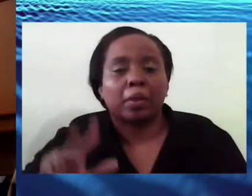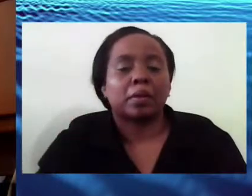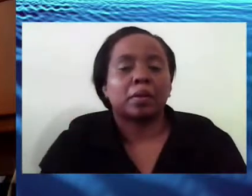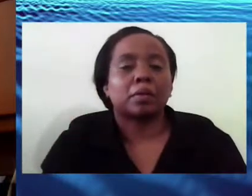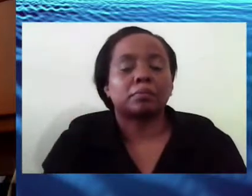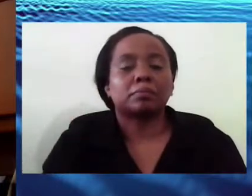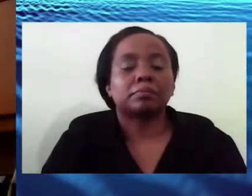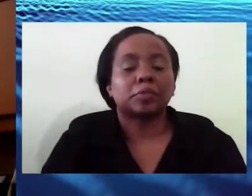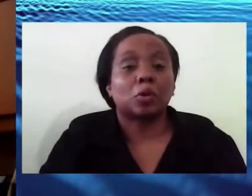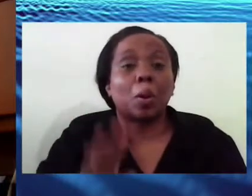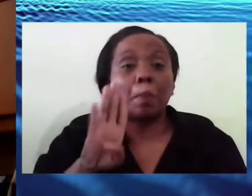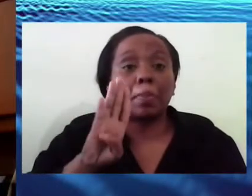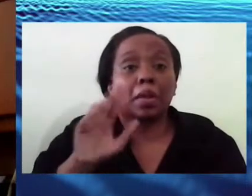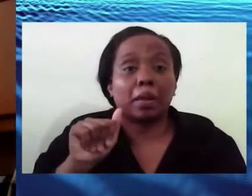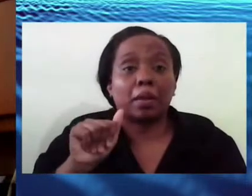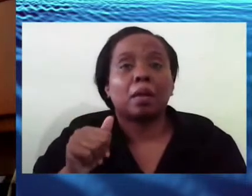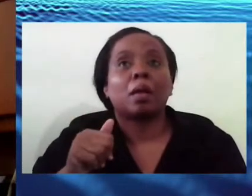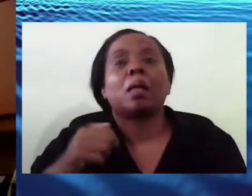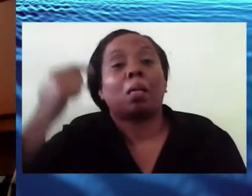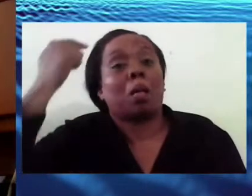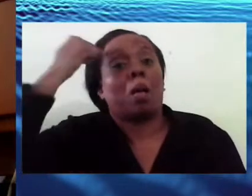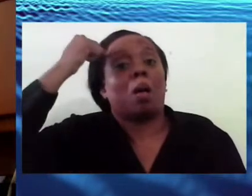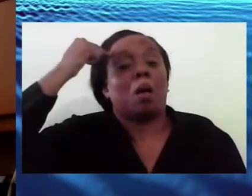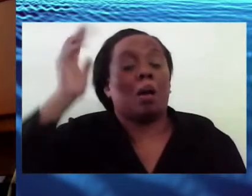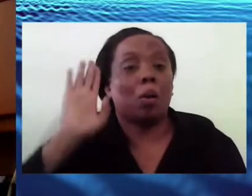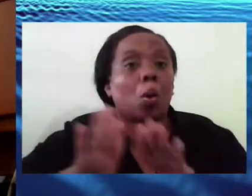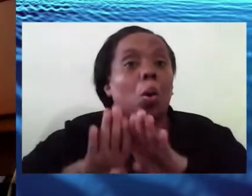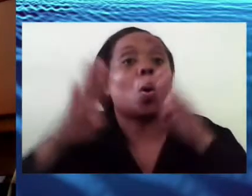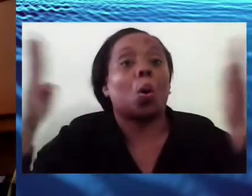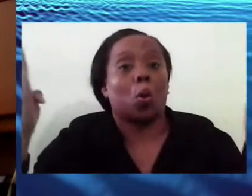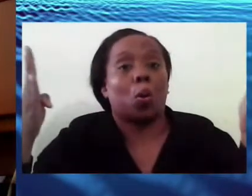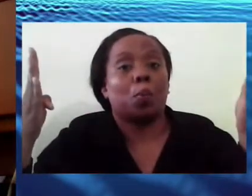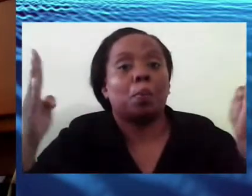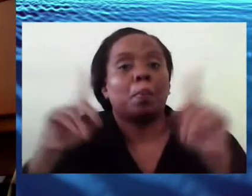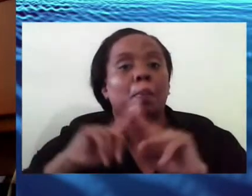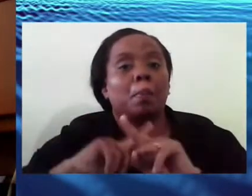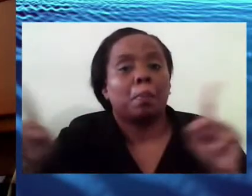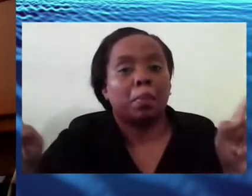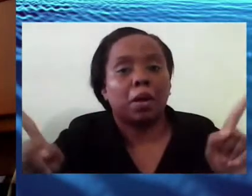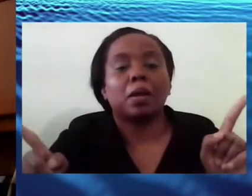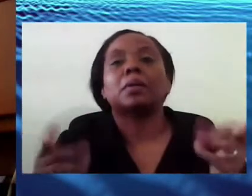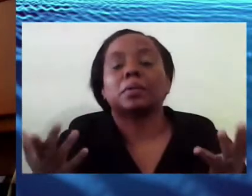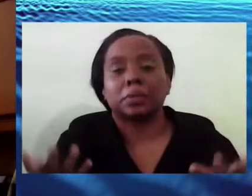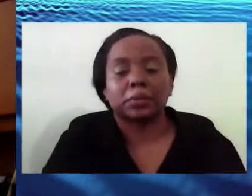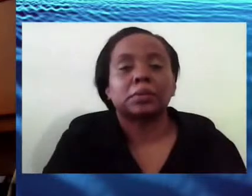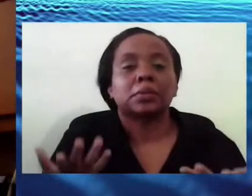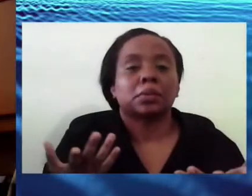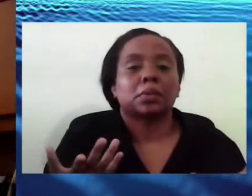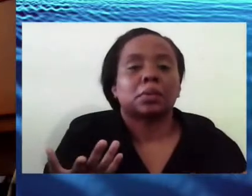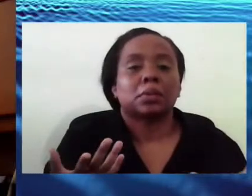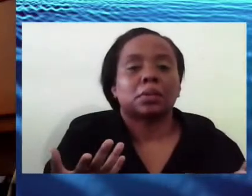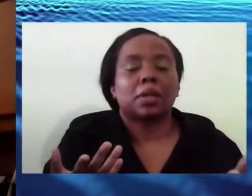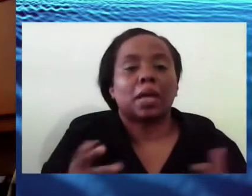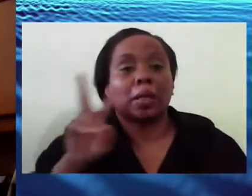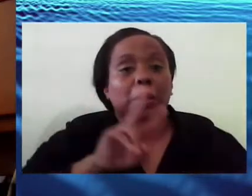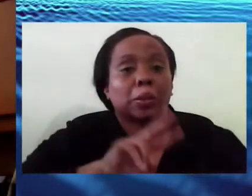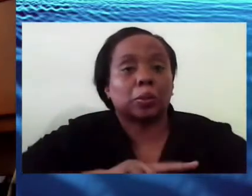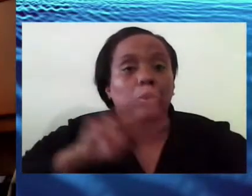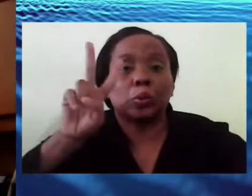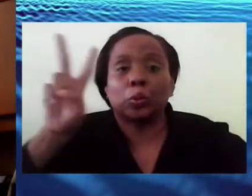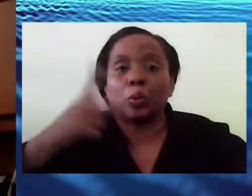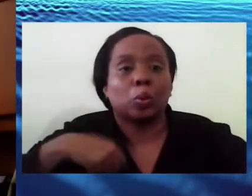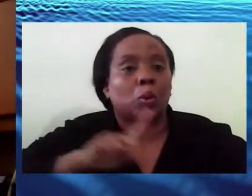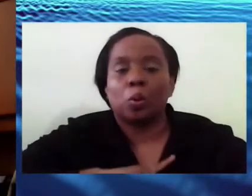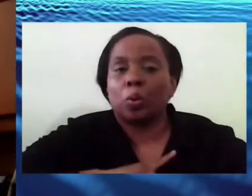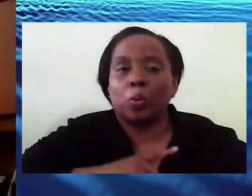the airport would have reopened at the time projected originally, but not confirmed. And so by 2 p.m., we were still not in a